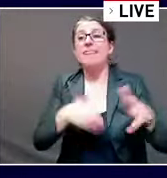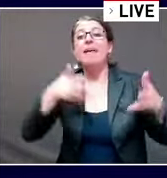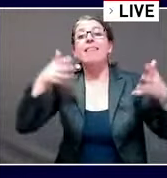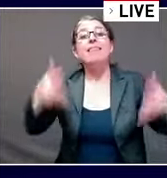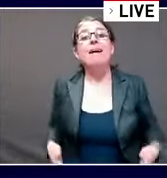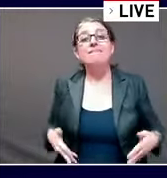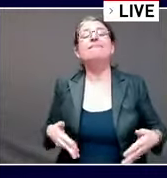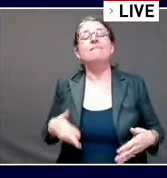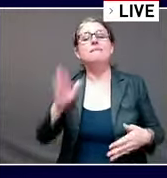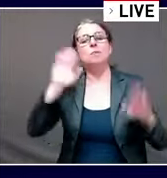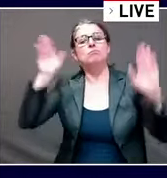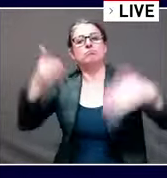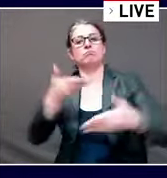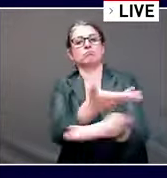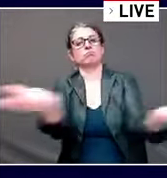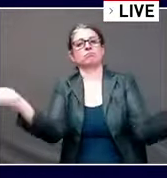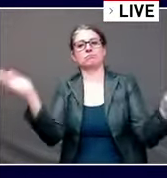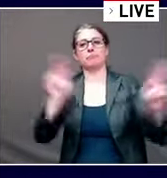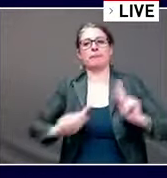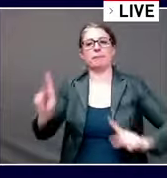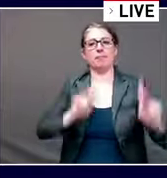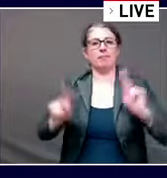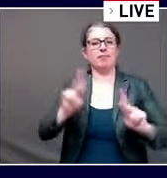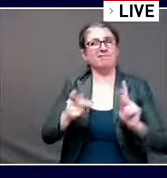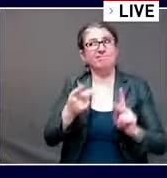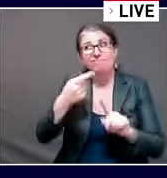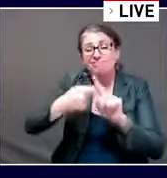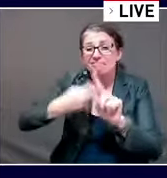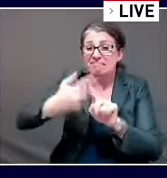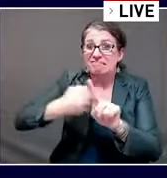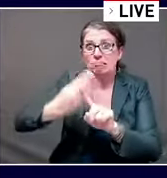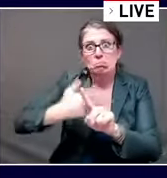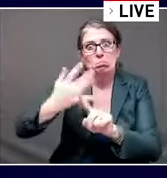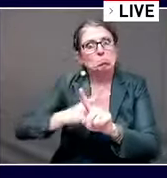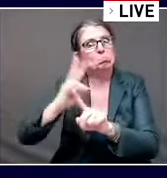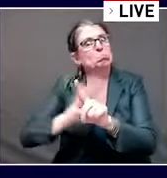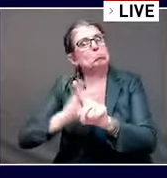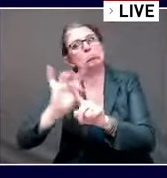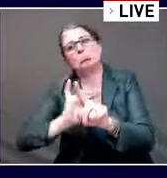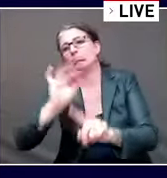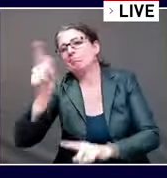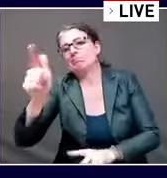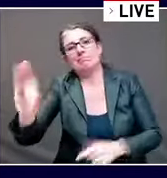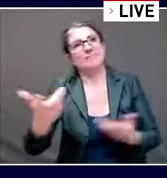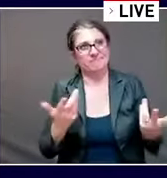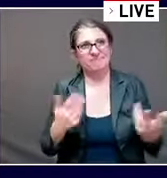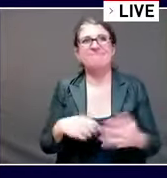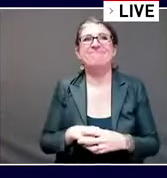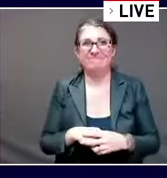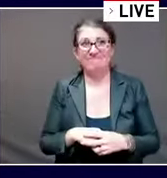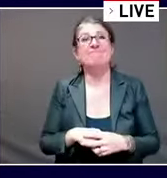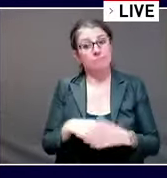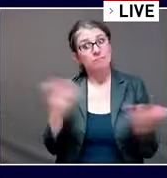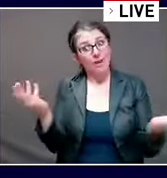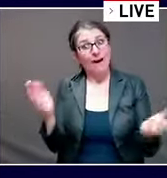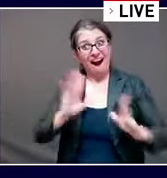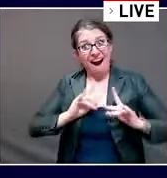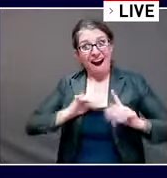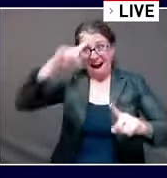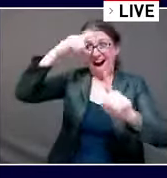avoiding crowds and gatherings. Even though these data around the vaccine are positive, and even though Maine CDC has been planning